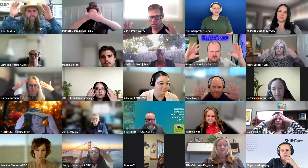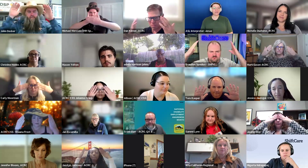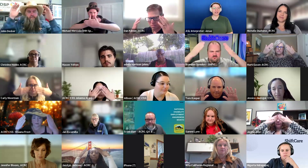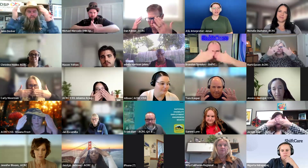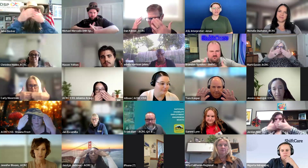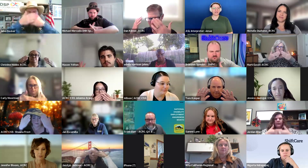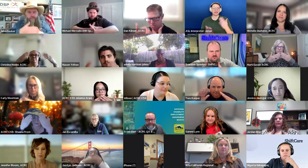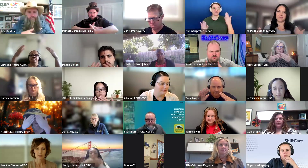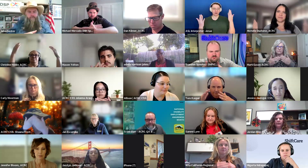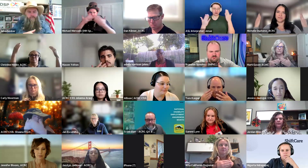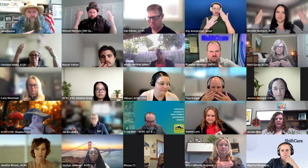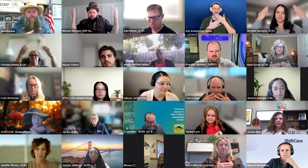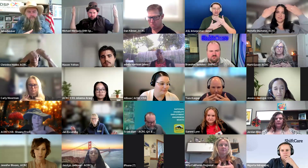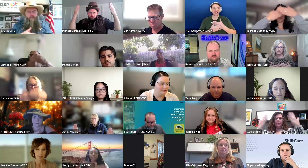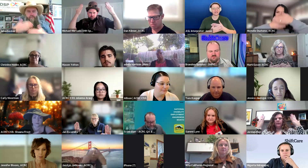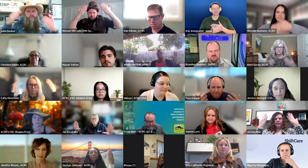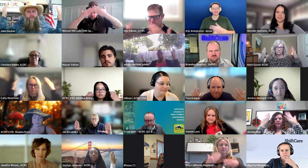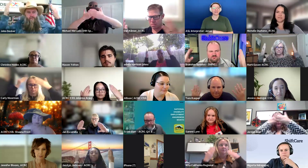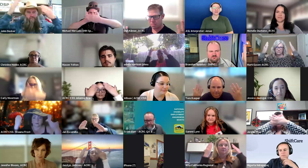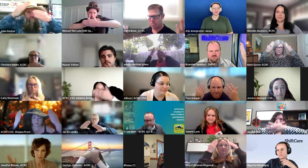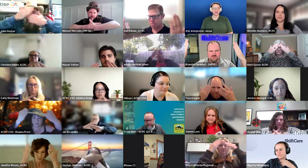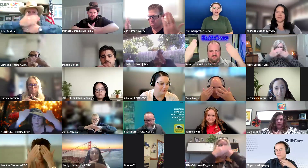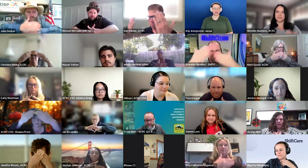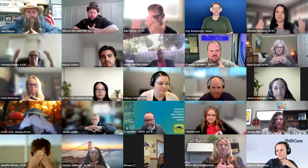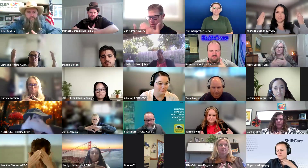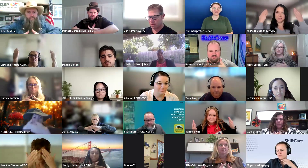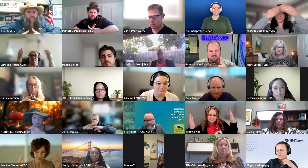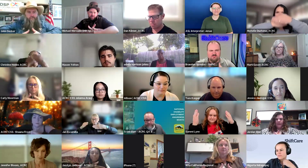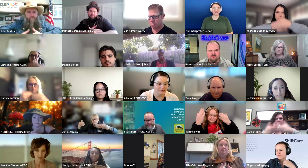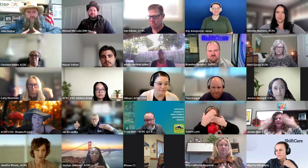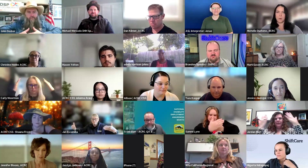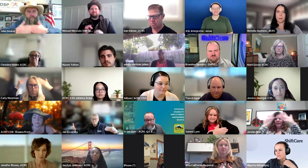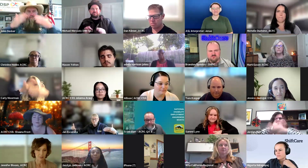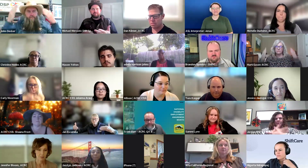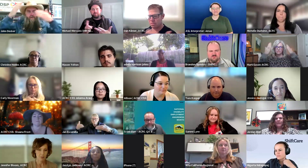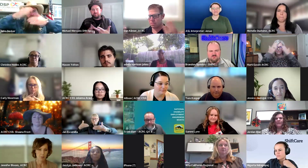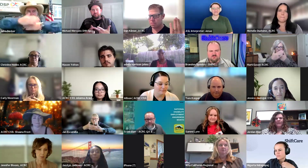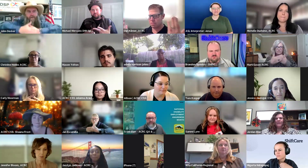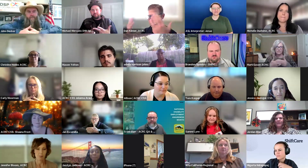So we have our 5 hands and they go across our face for dark.